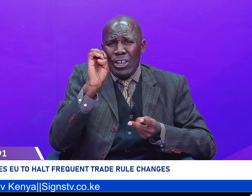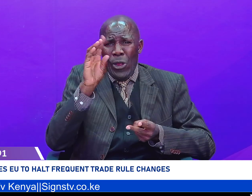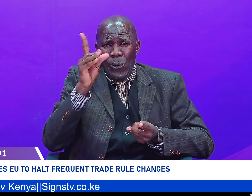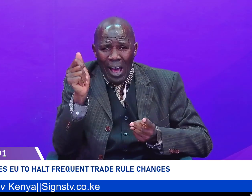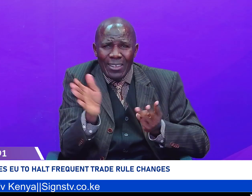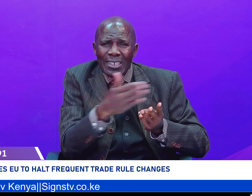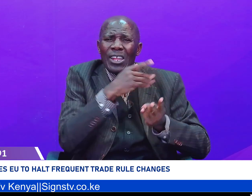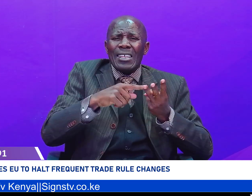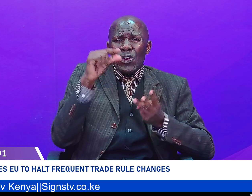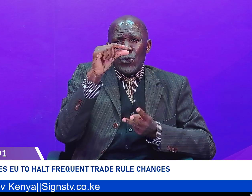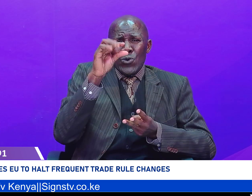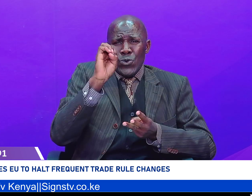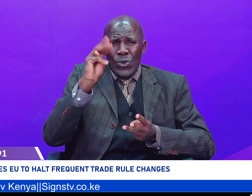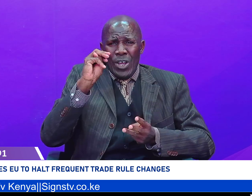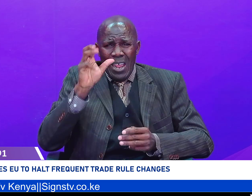Rarieda,